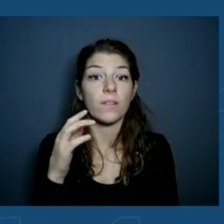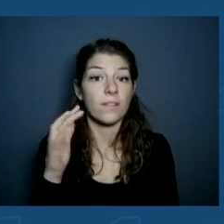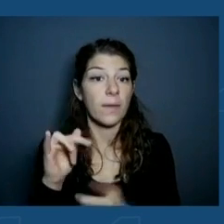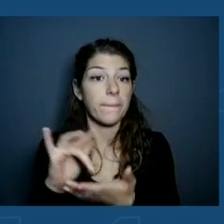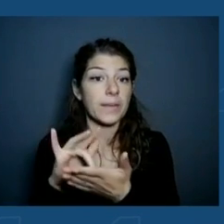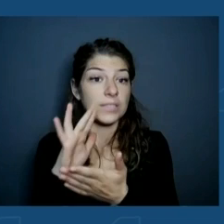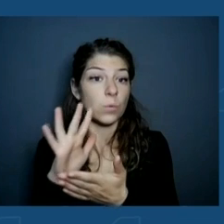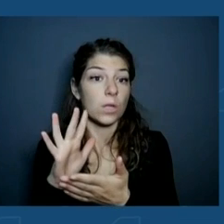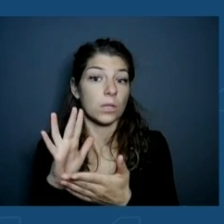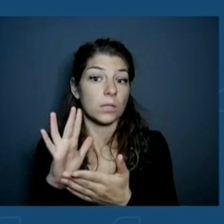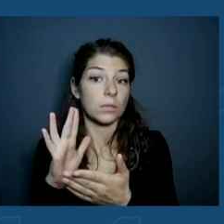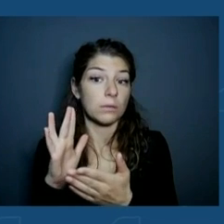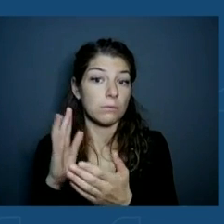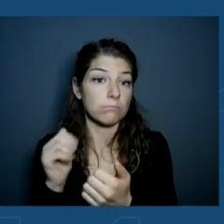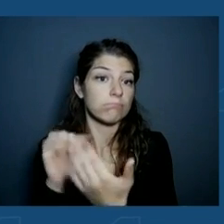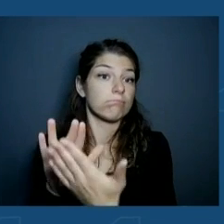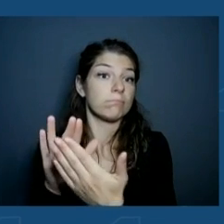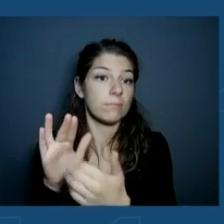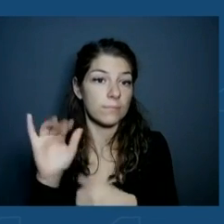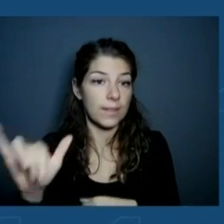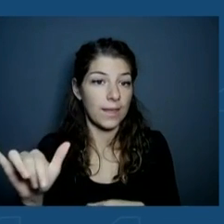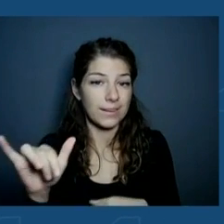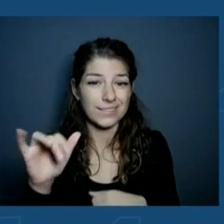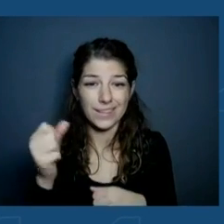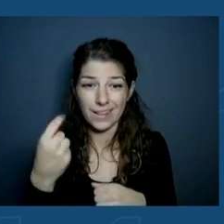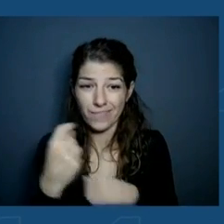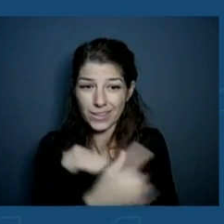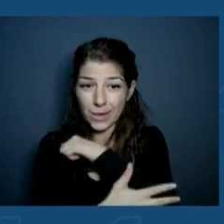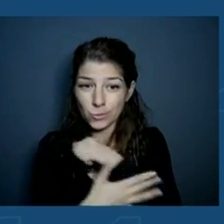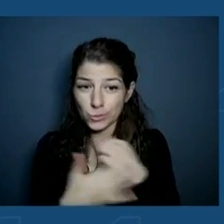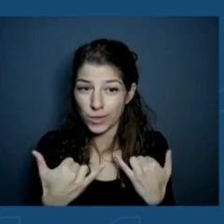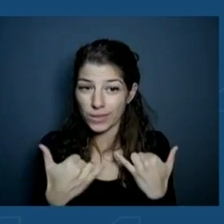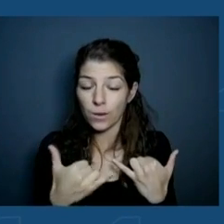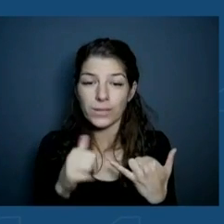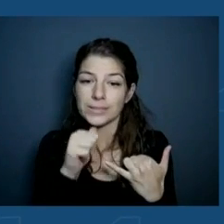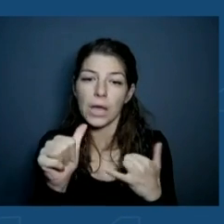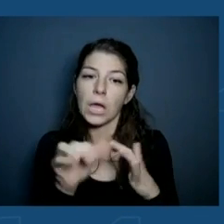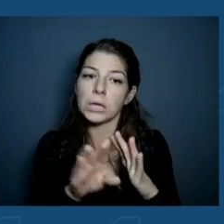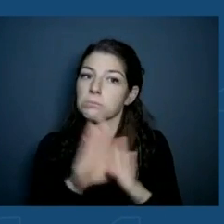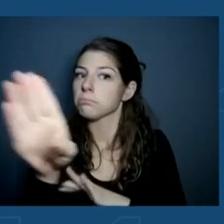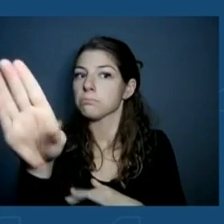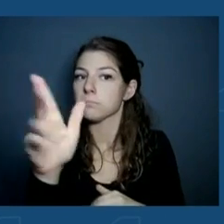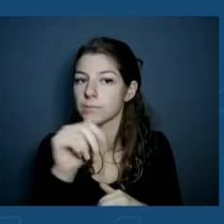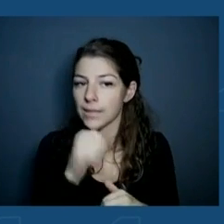And fortunate for us, although it's in 11 countries right now, it's not taking off like wildfire.